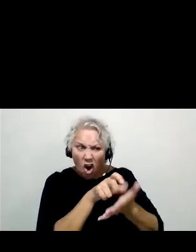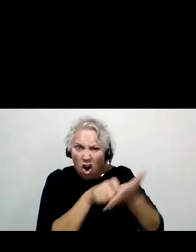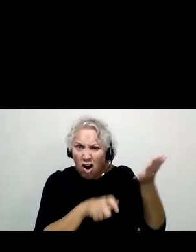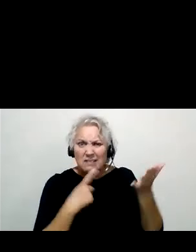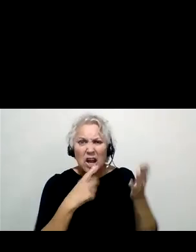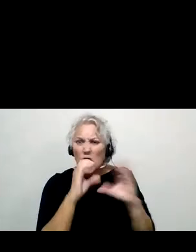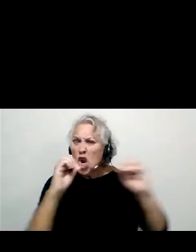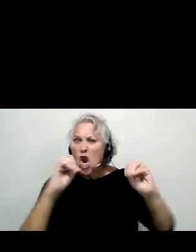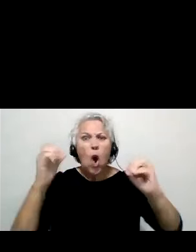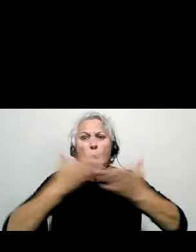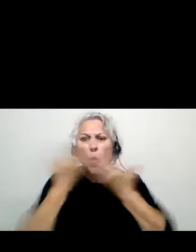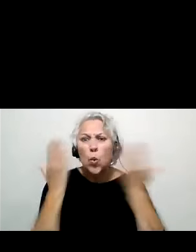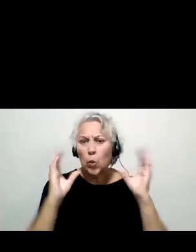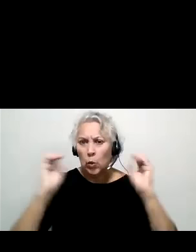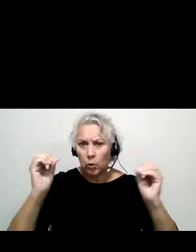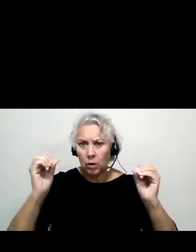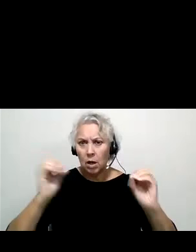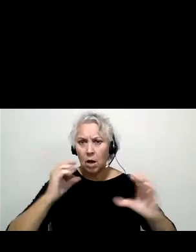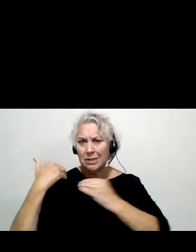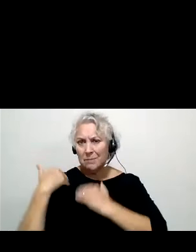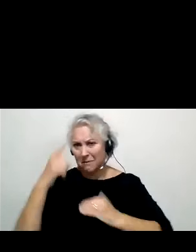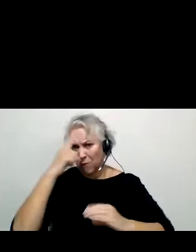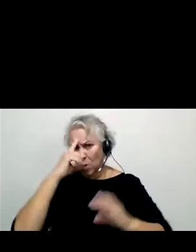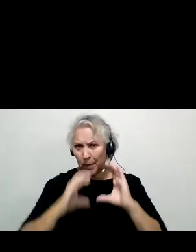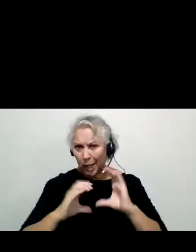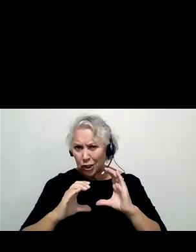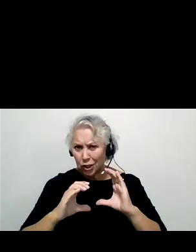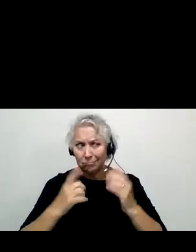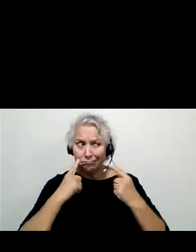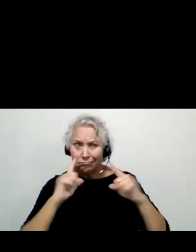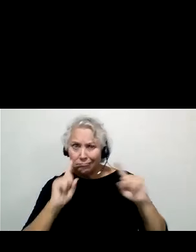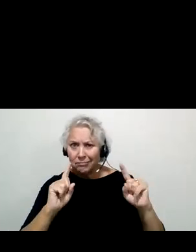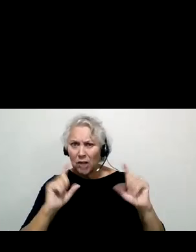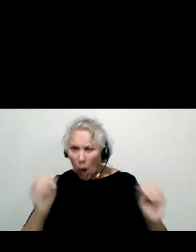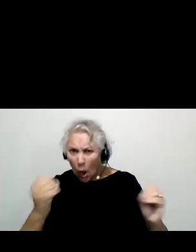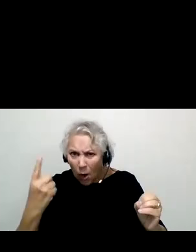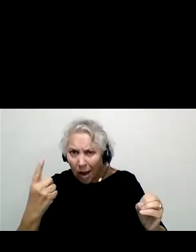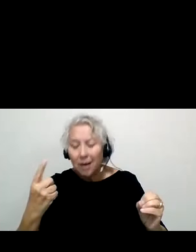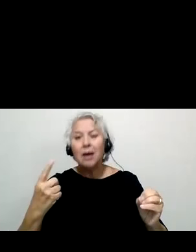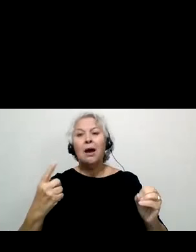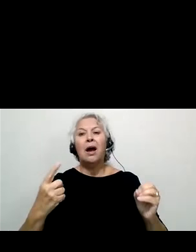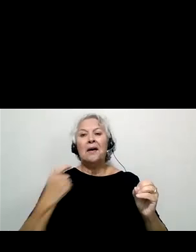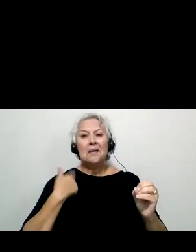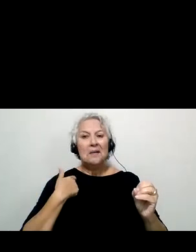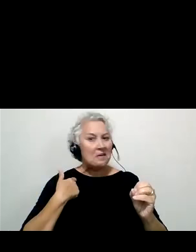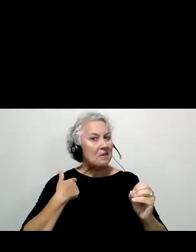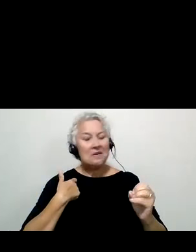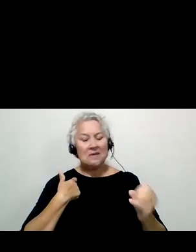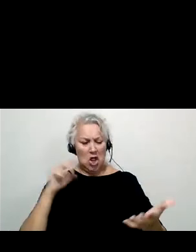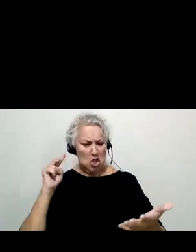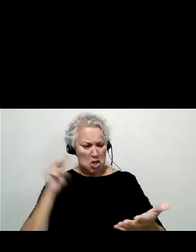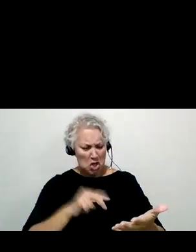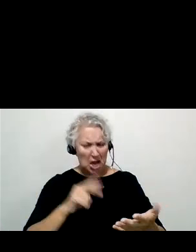is responsible for communication, making sure communication happens. And what I discovered in my dissertation and looking at